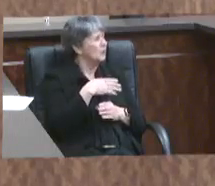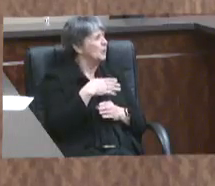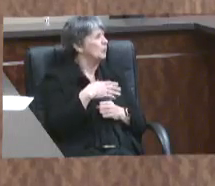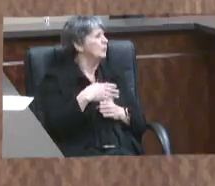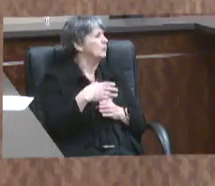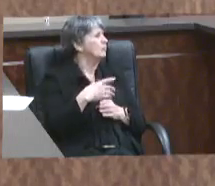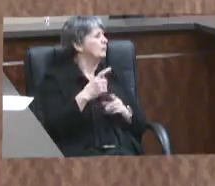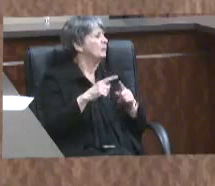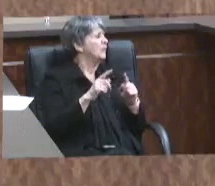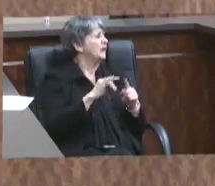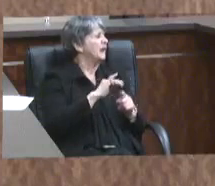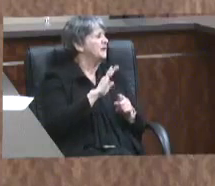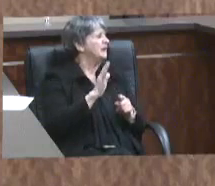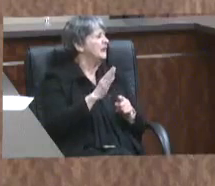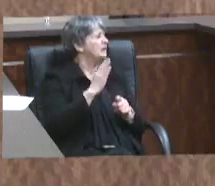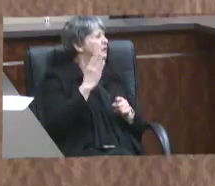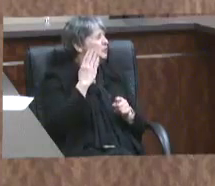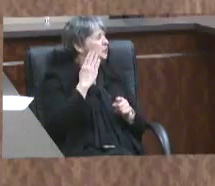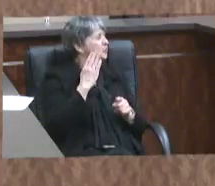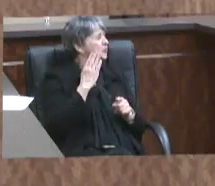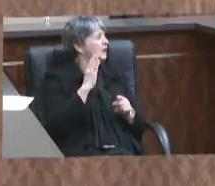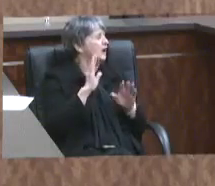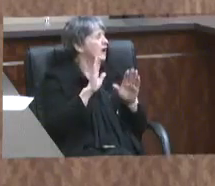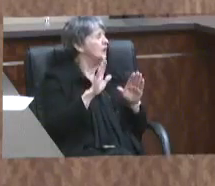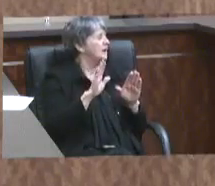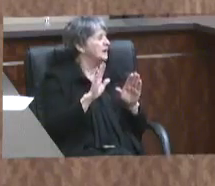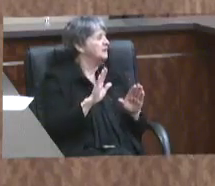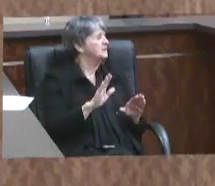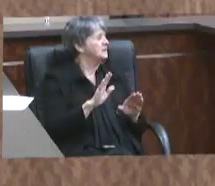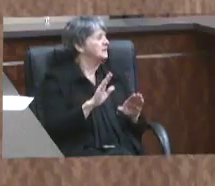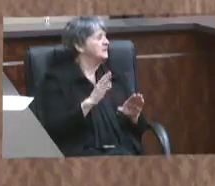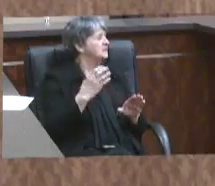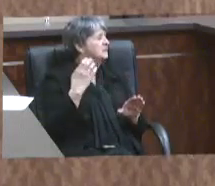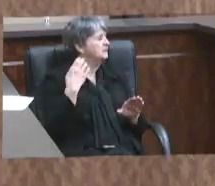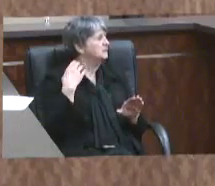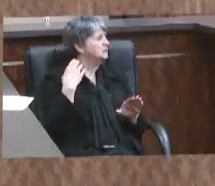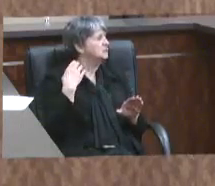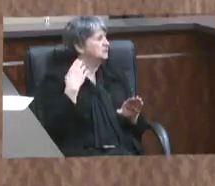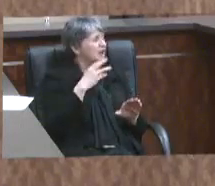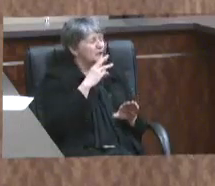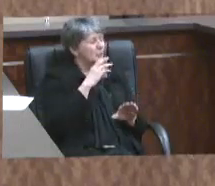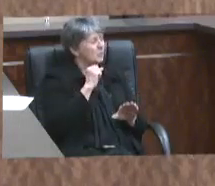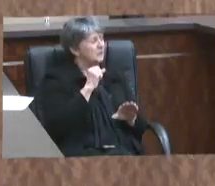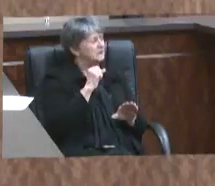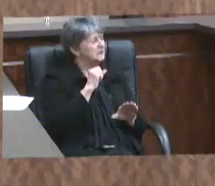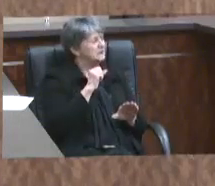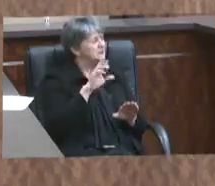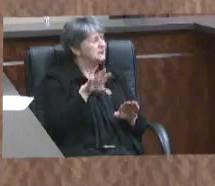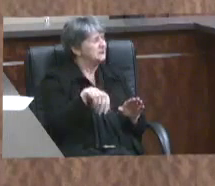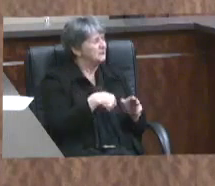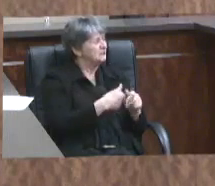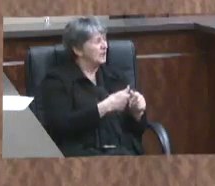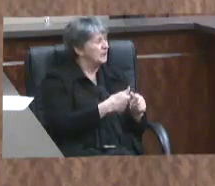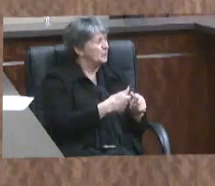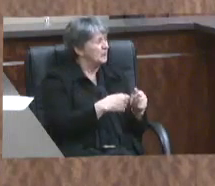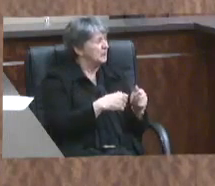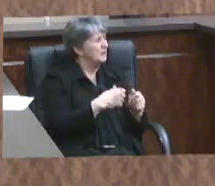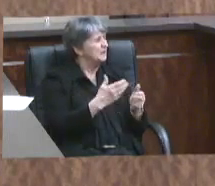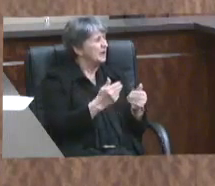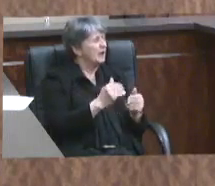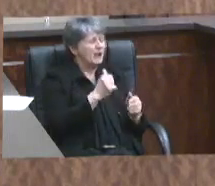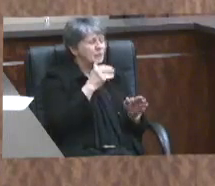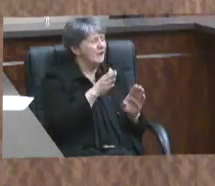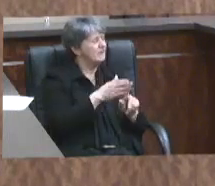But I never knew we were going to have excellent chief officer coming after them. in Rich McLaughlin. I'm not flattering